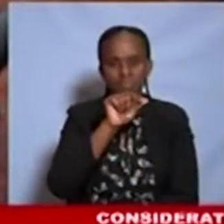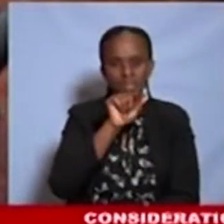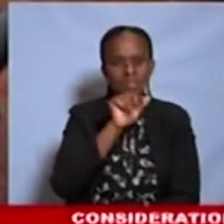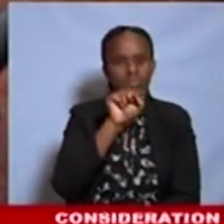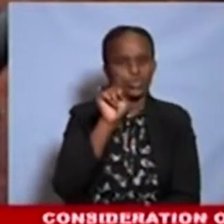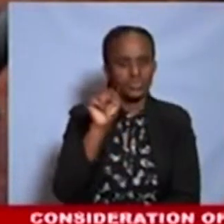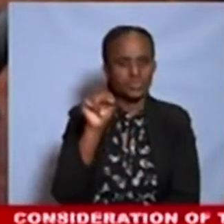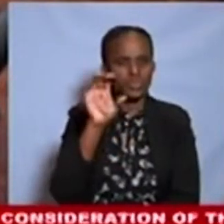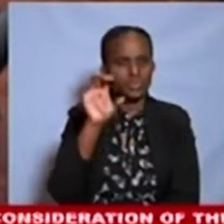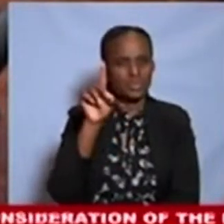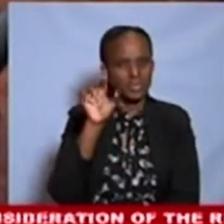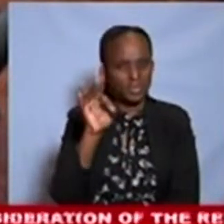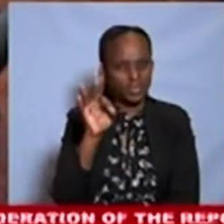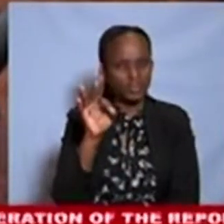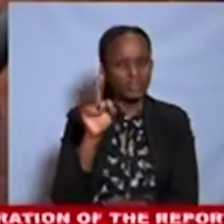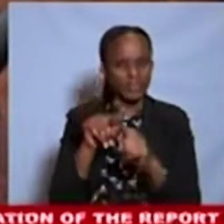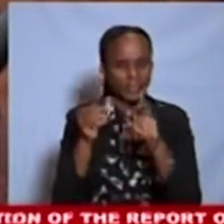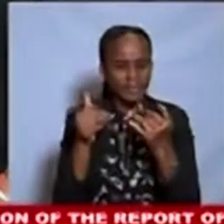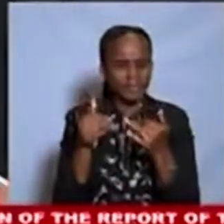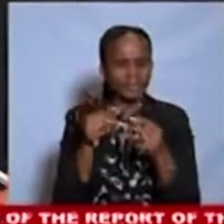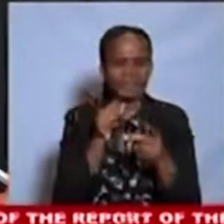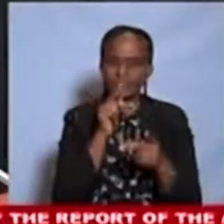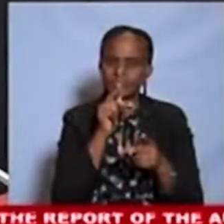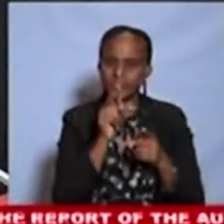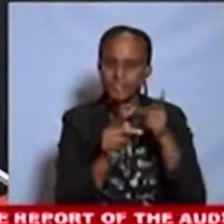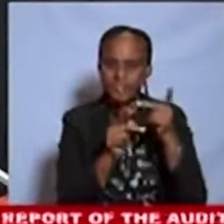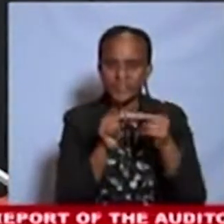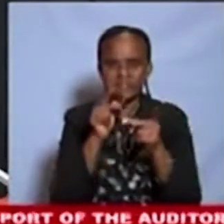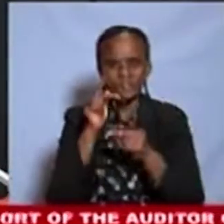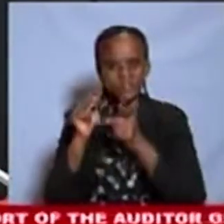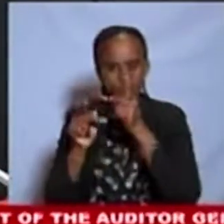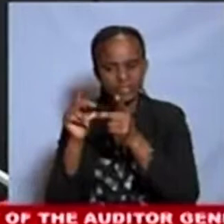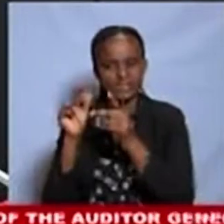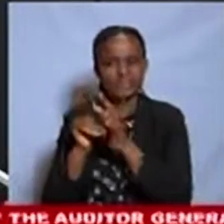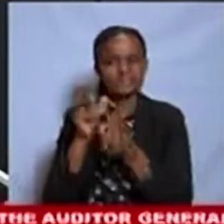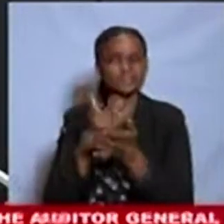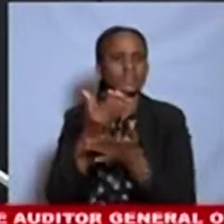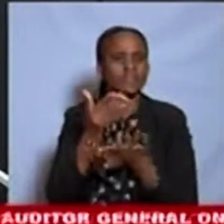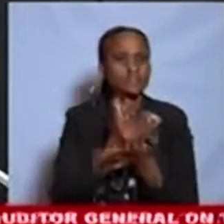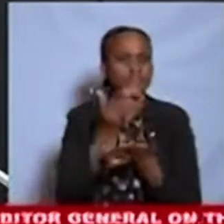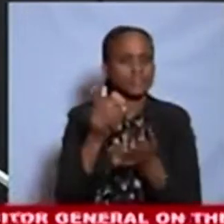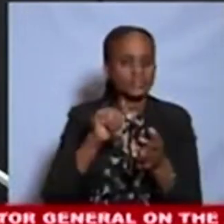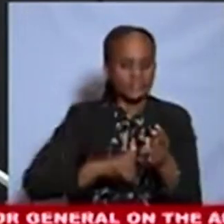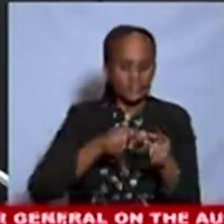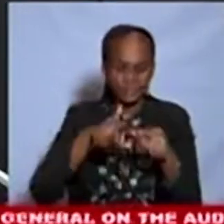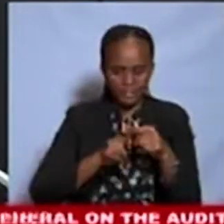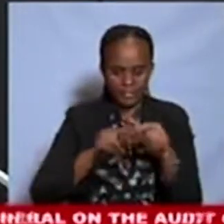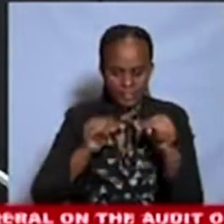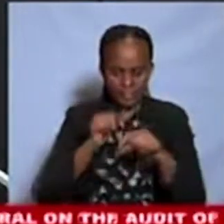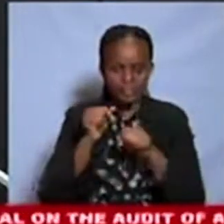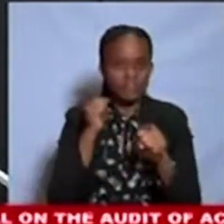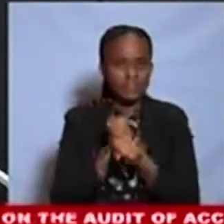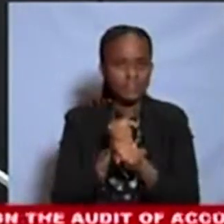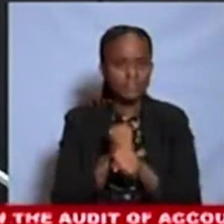CDF, although because of the processes in procuring, we repaired it this year.